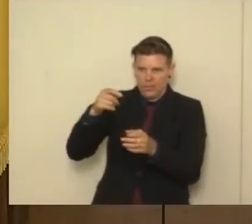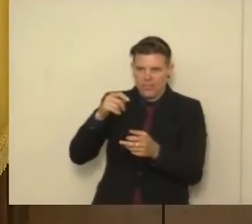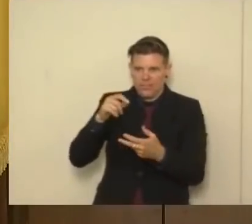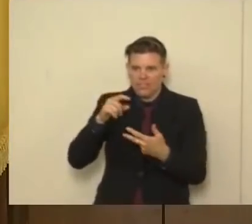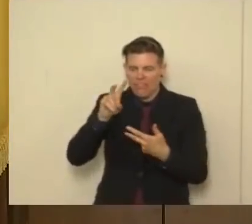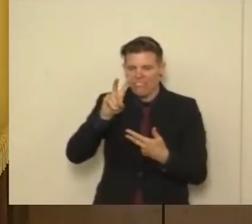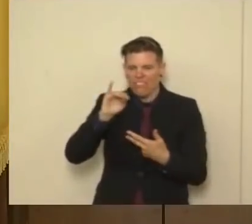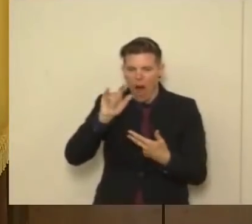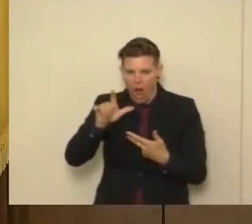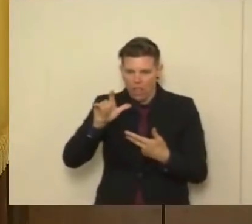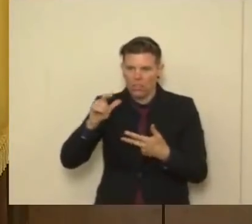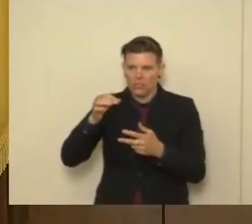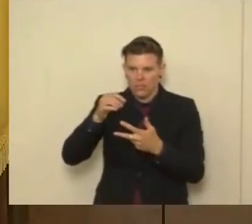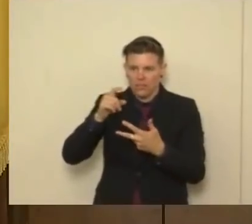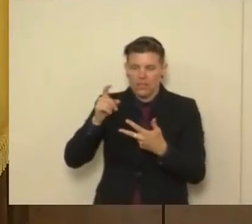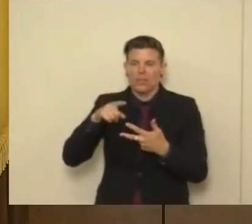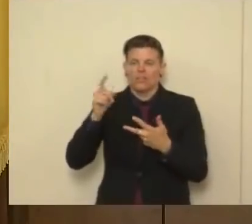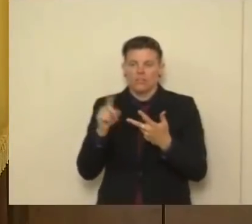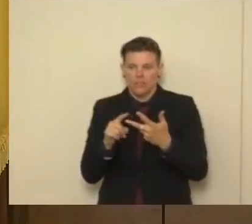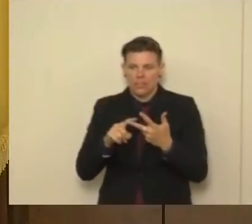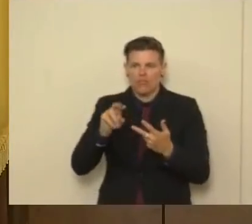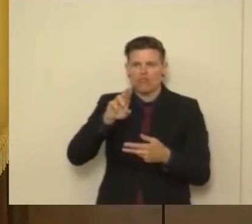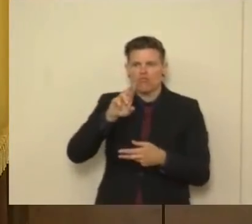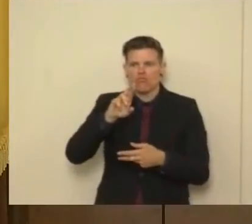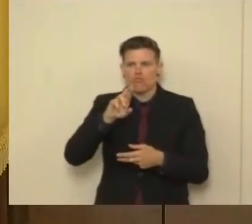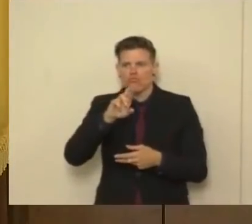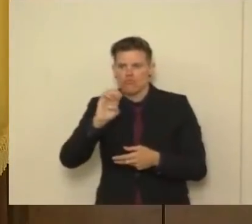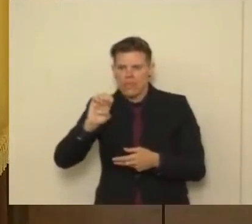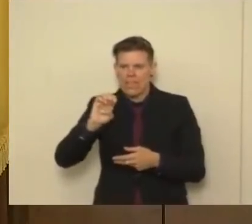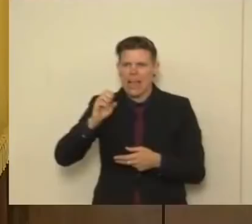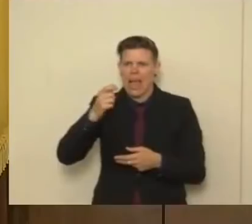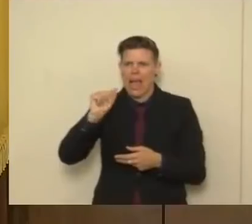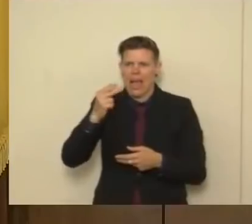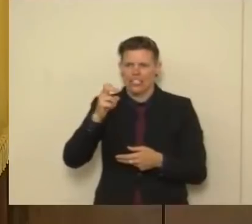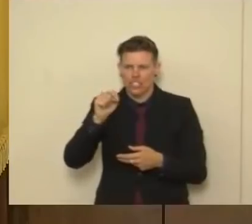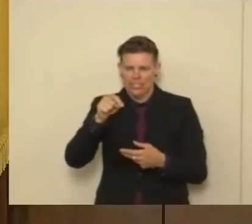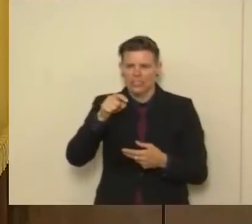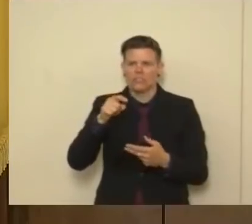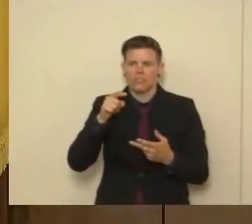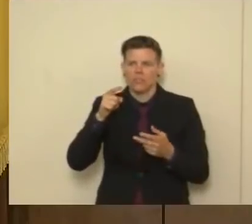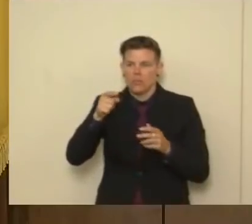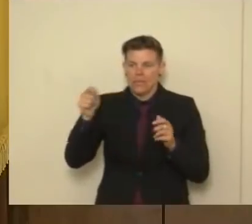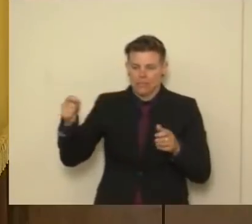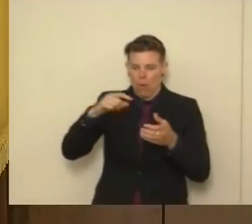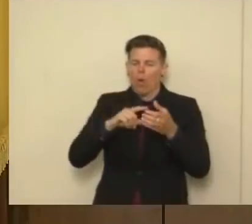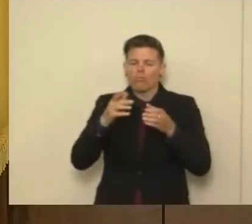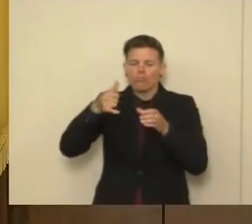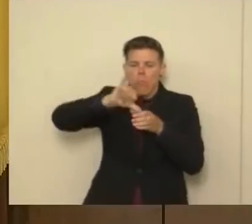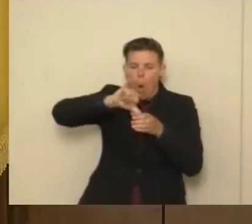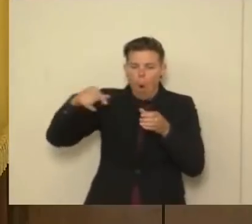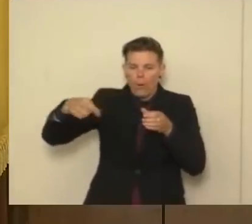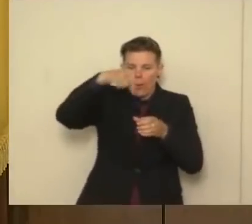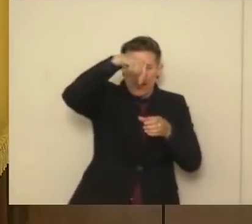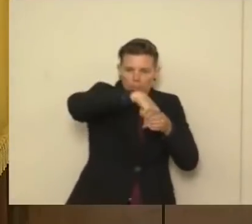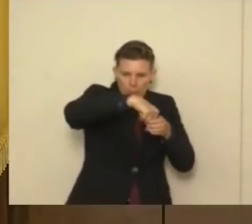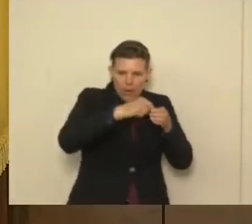a reagent. That is what you need in order to take that sample that you took from someone's nasal passage